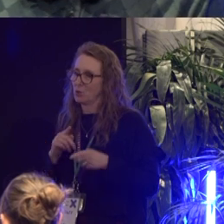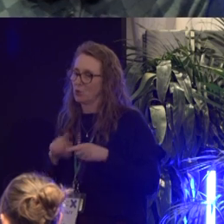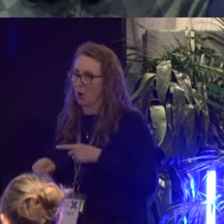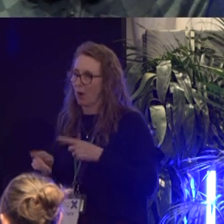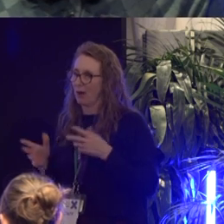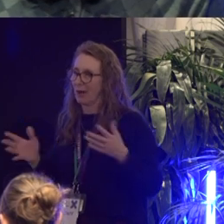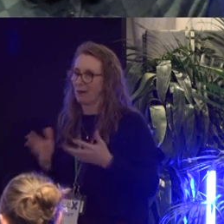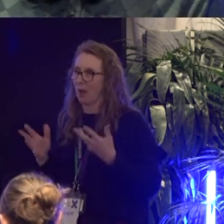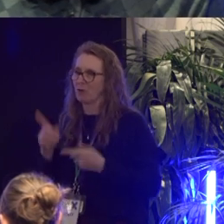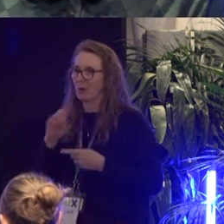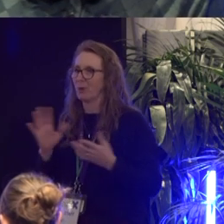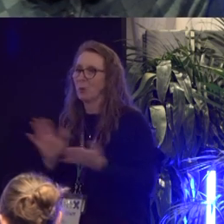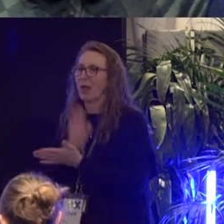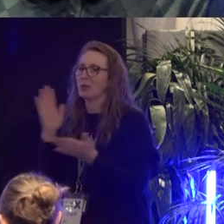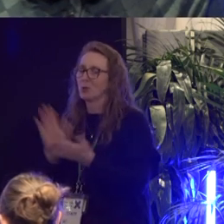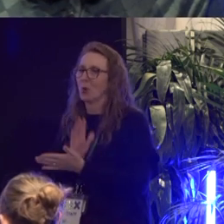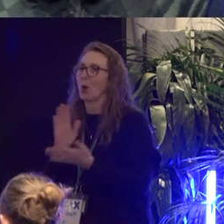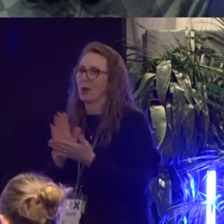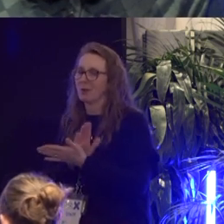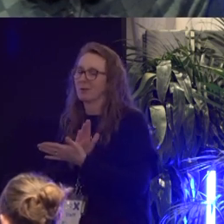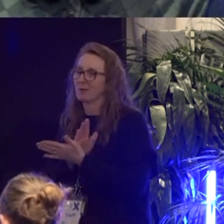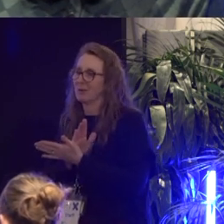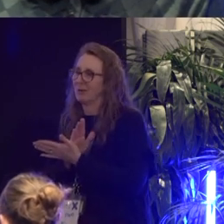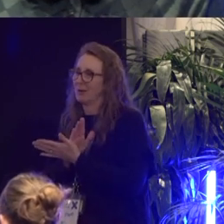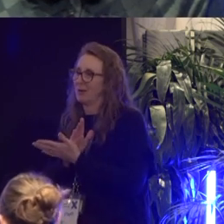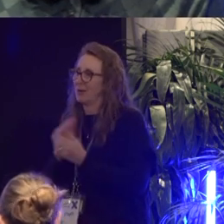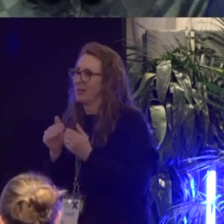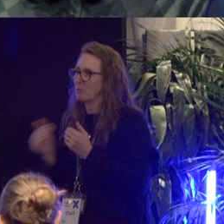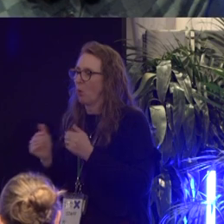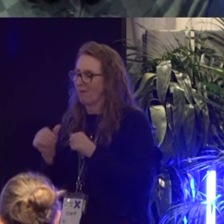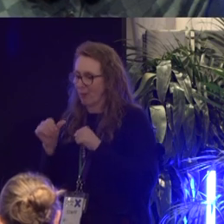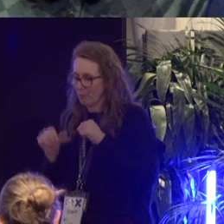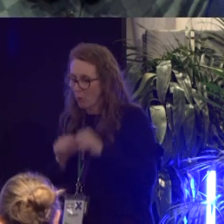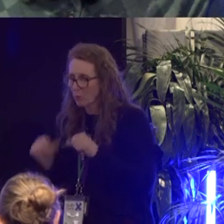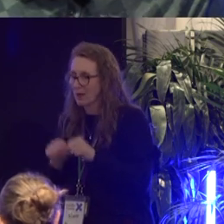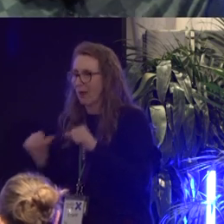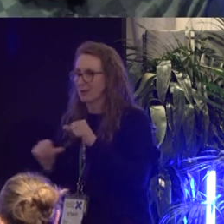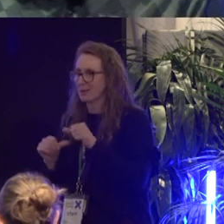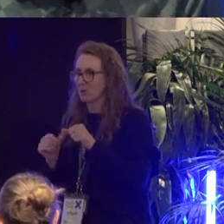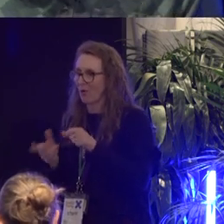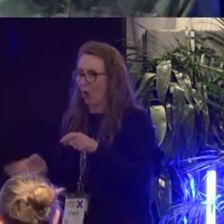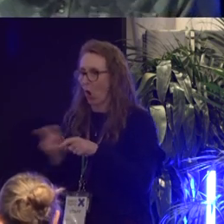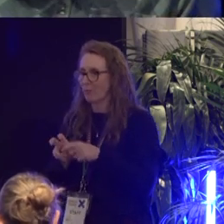to enjoy it. There's a sort of more of a process, like onboarding,